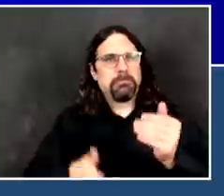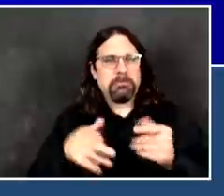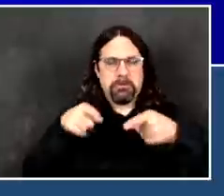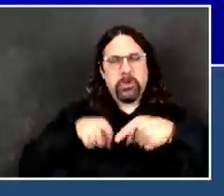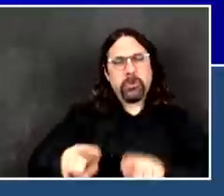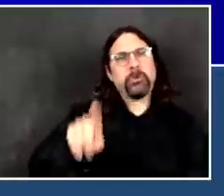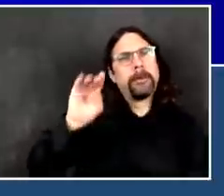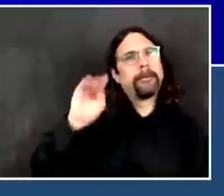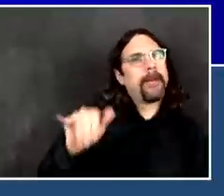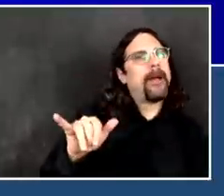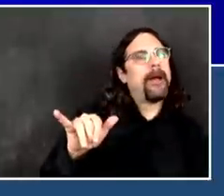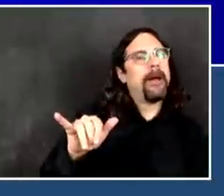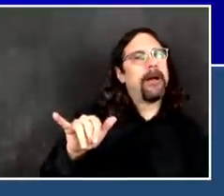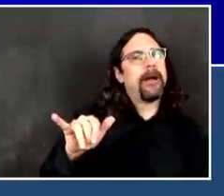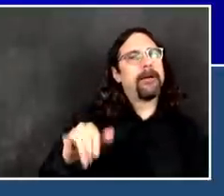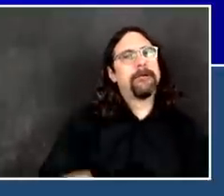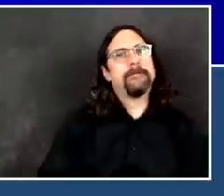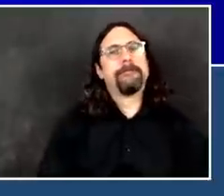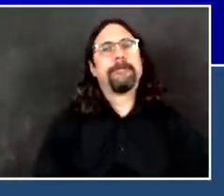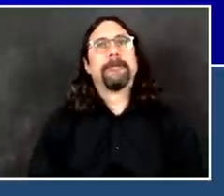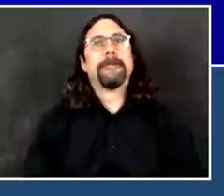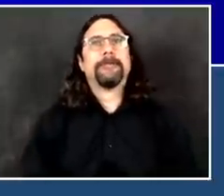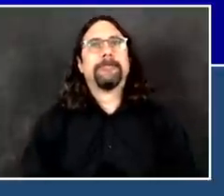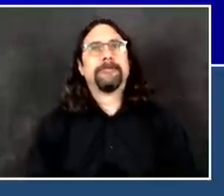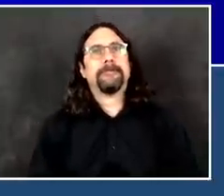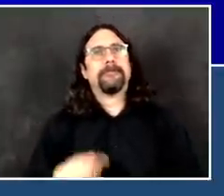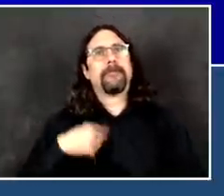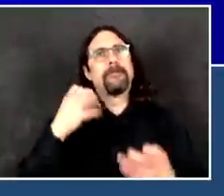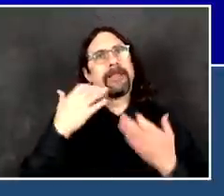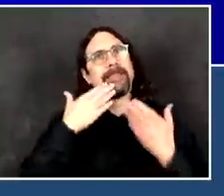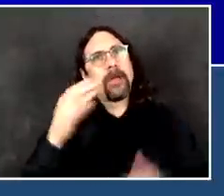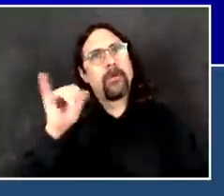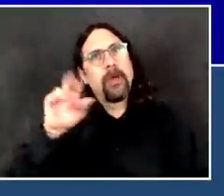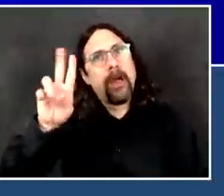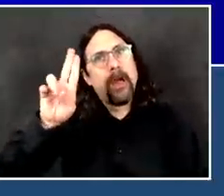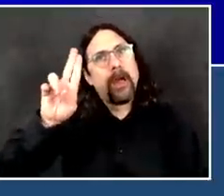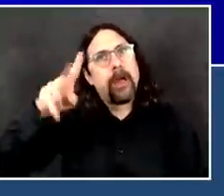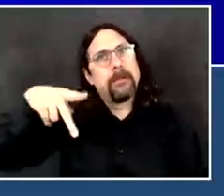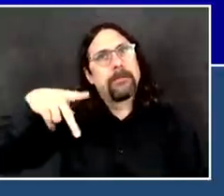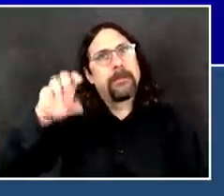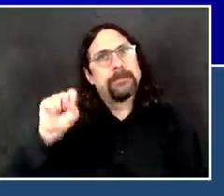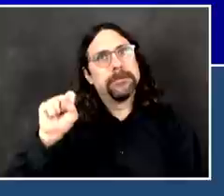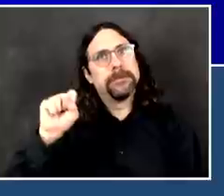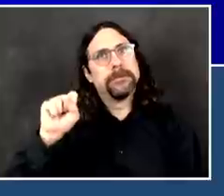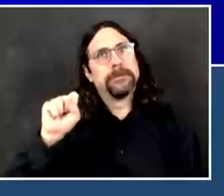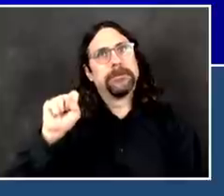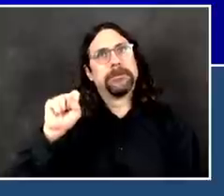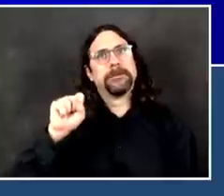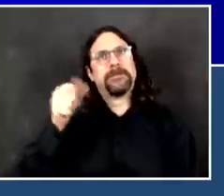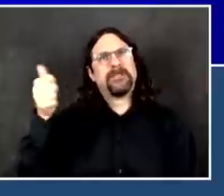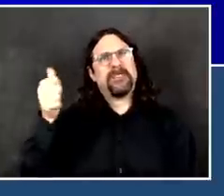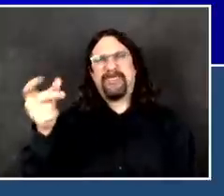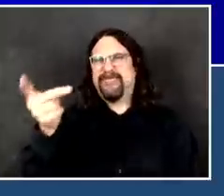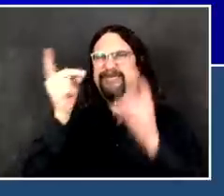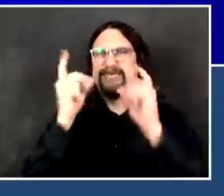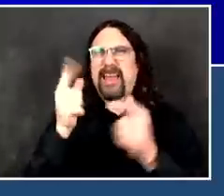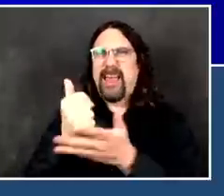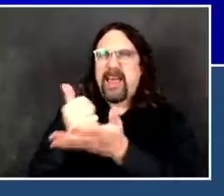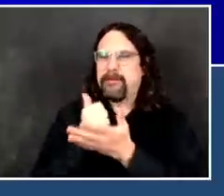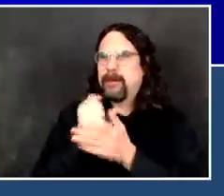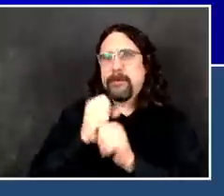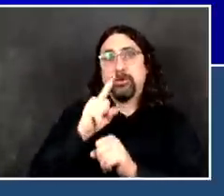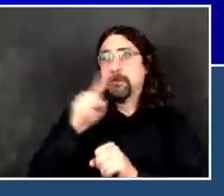at UPS, Laura Lane and everybody at UPS. They jumped in immediately to make sure that the delivery from North